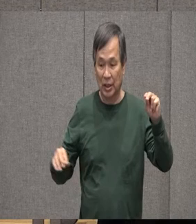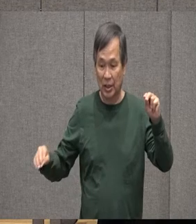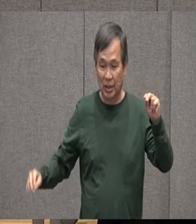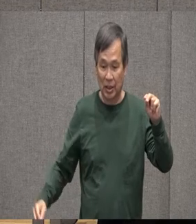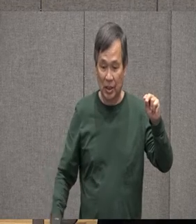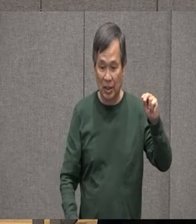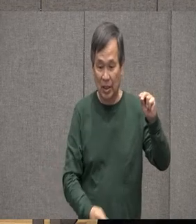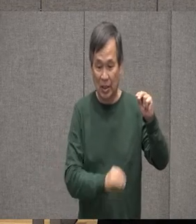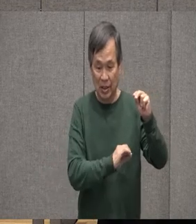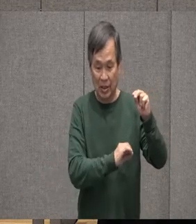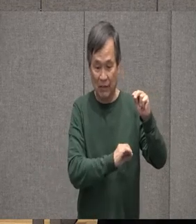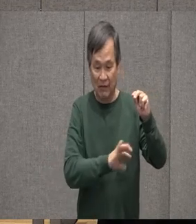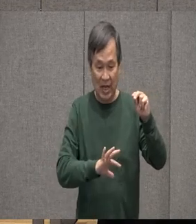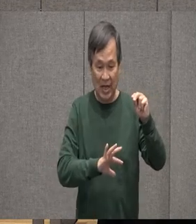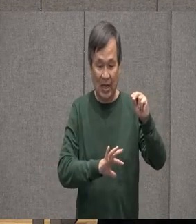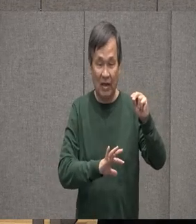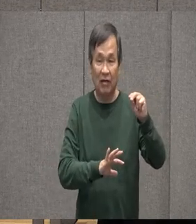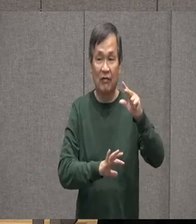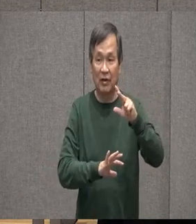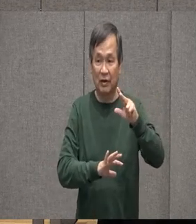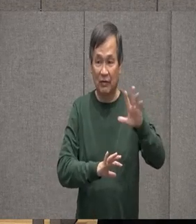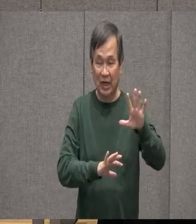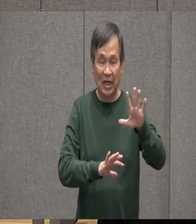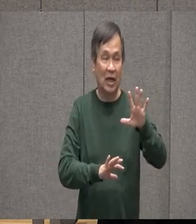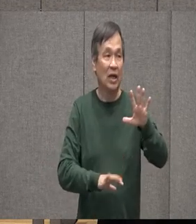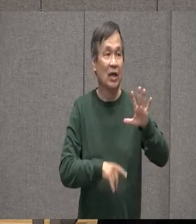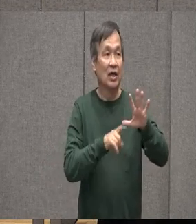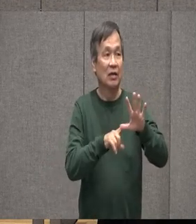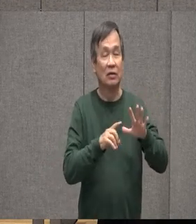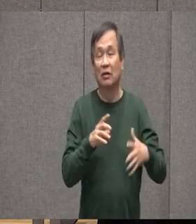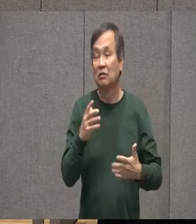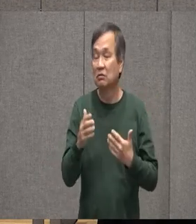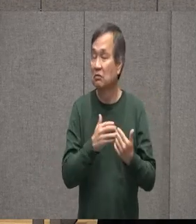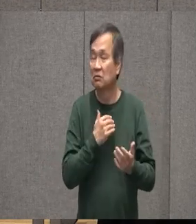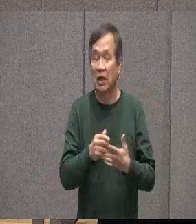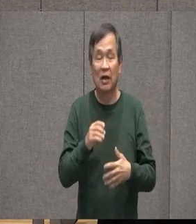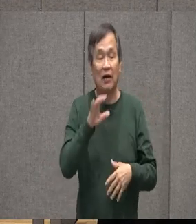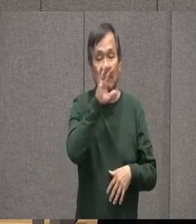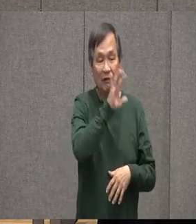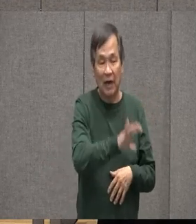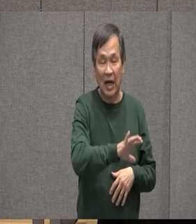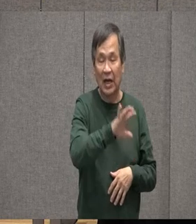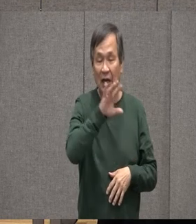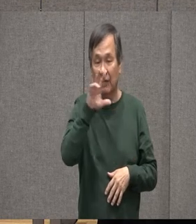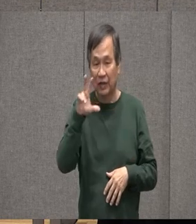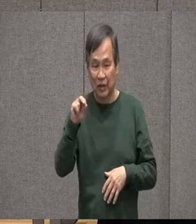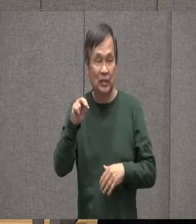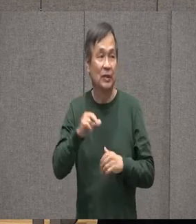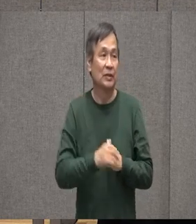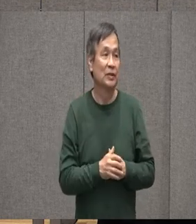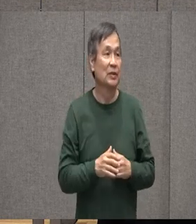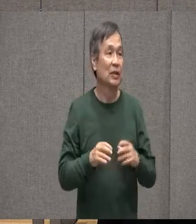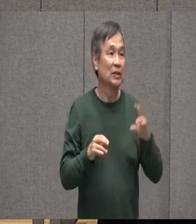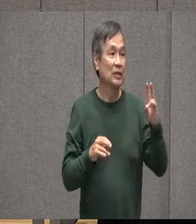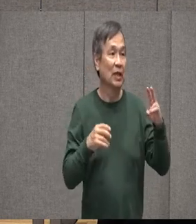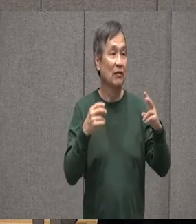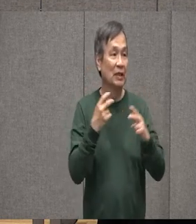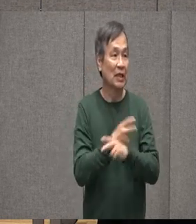more gives me 35. So you might have counted on by fives from 30. And you solved